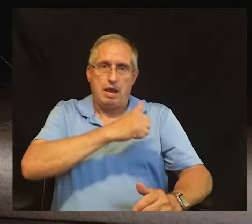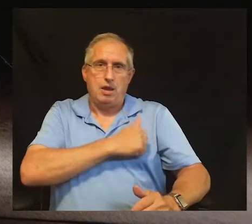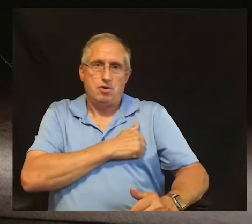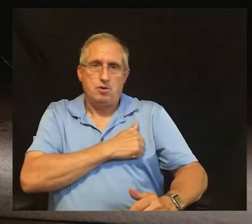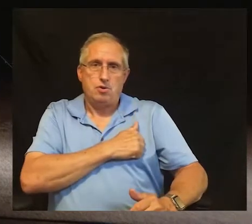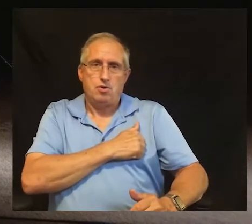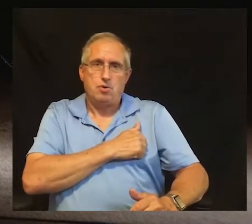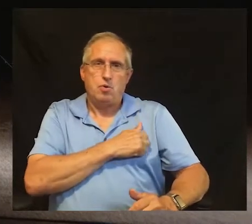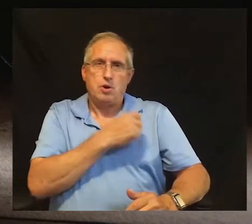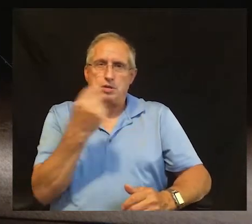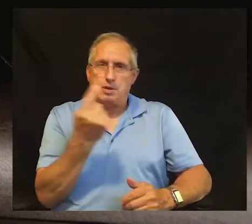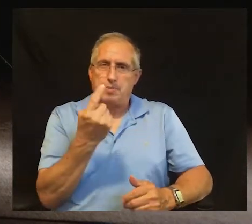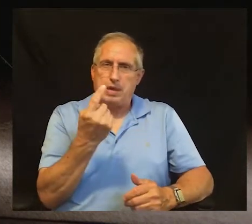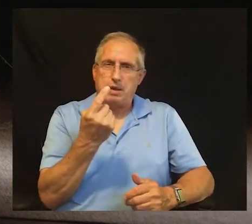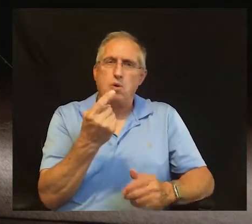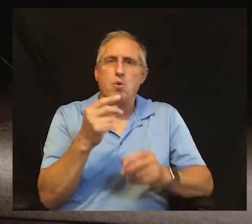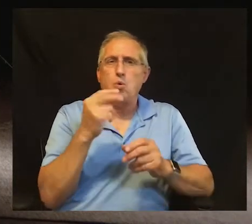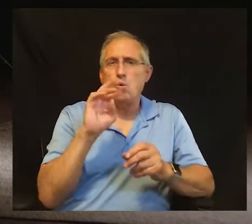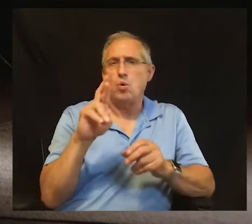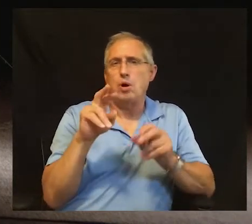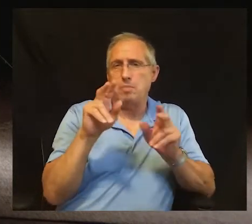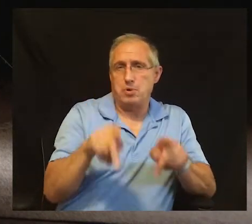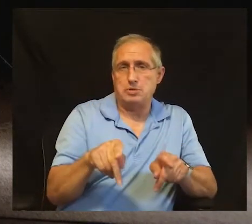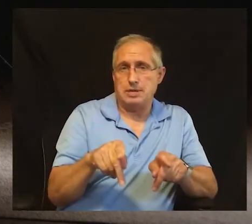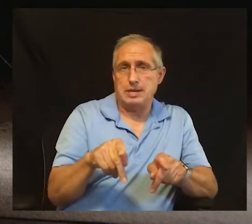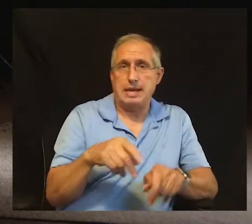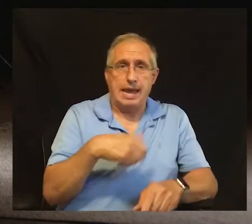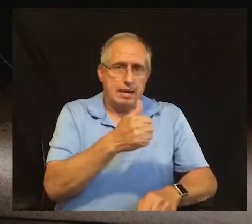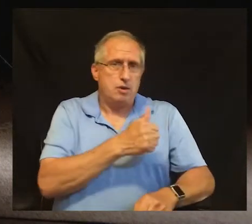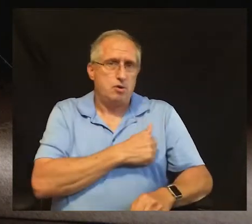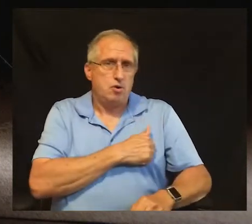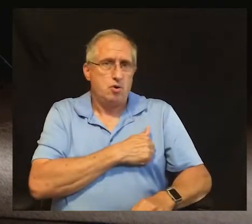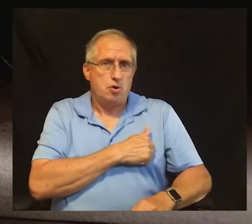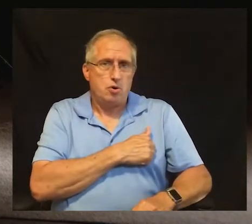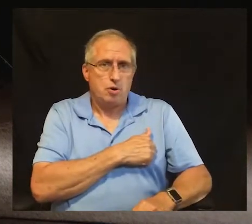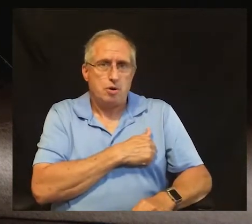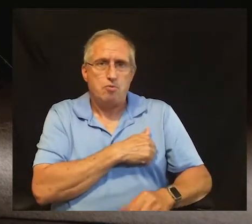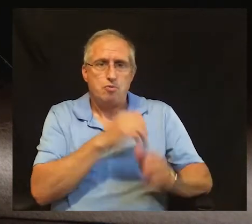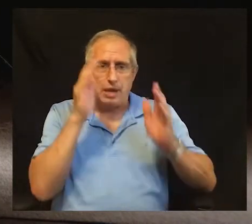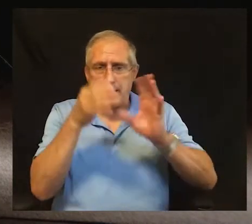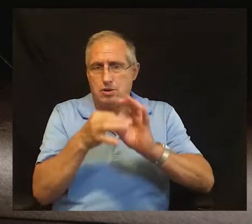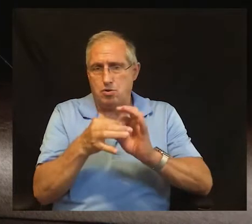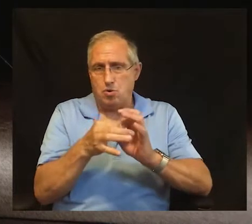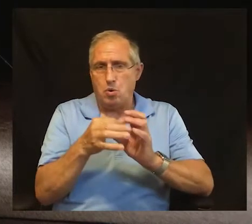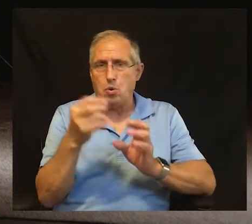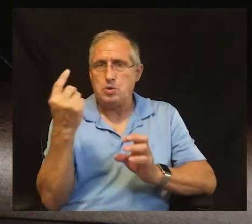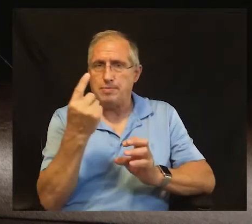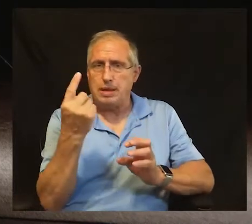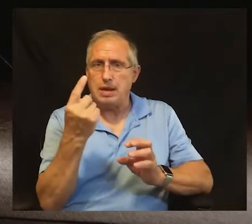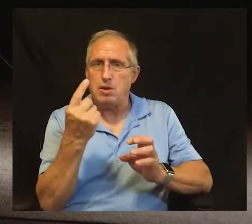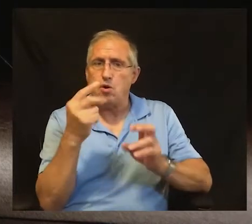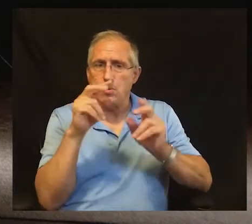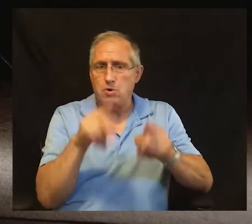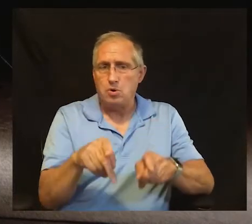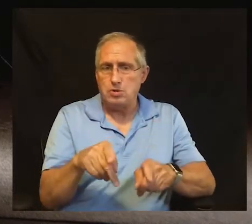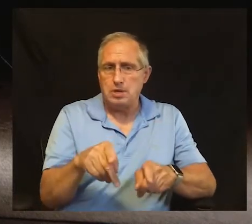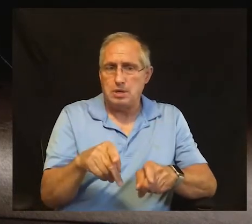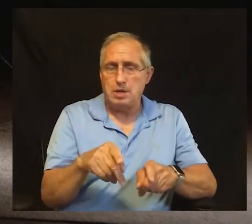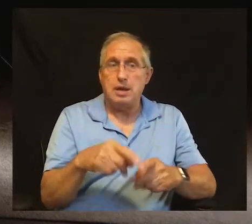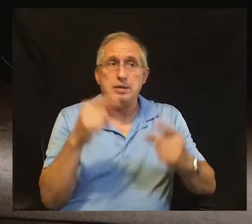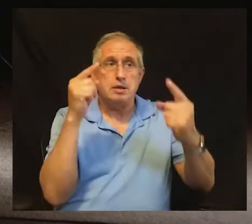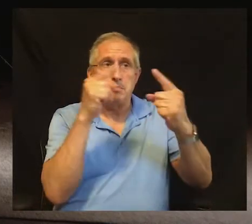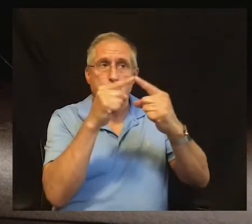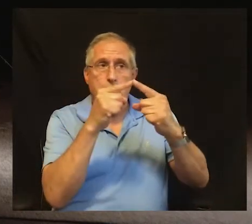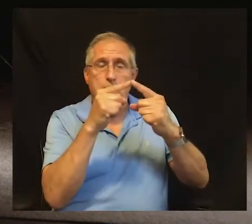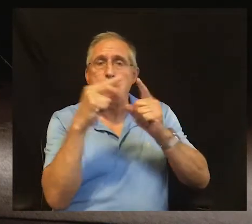towards something or someone. Did you catch that? An attitude towards something or someone. It's a point